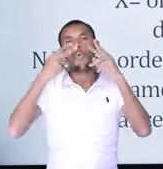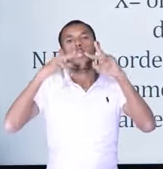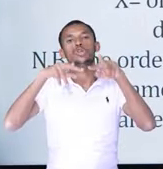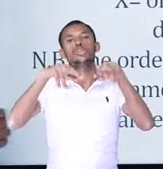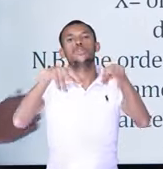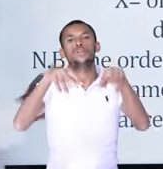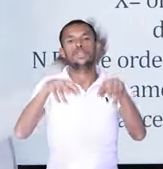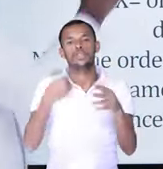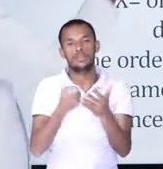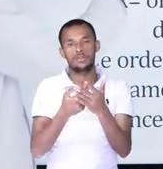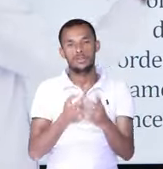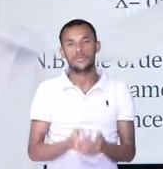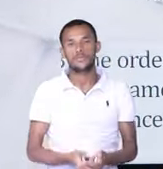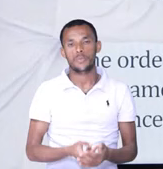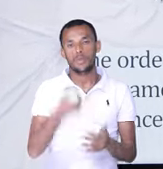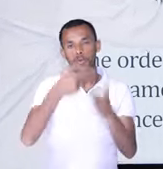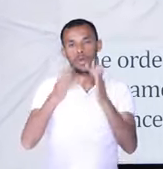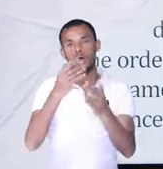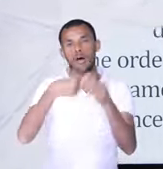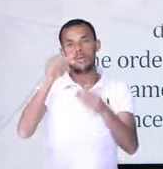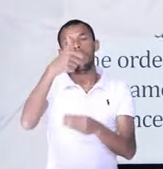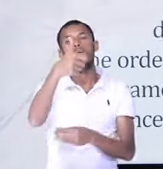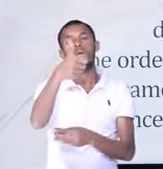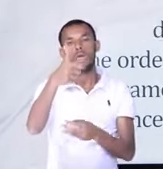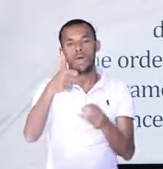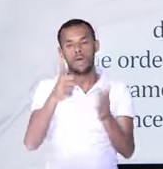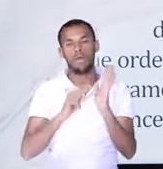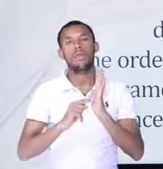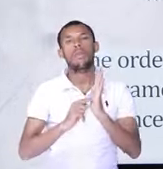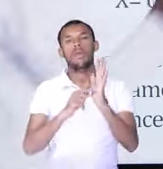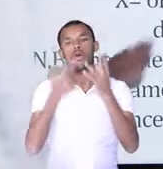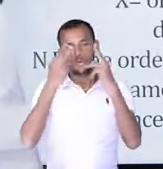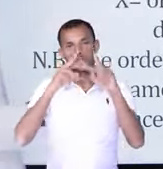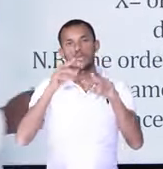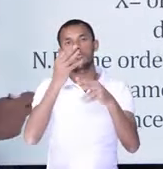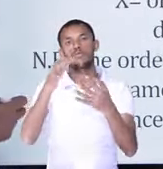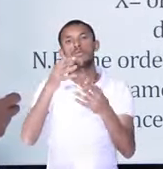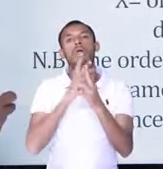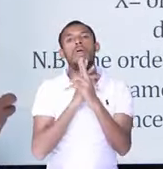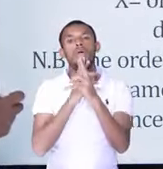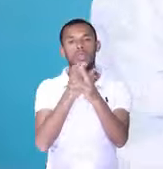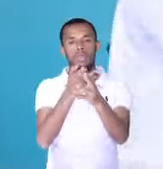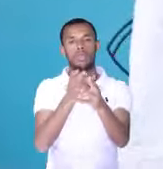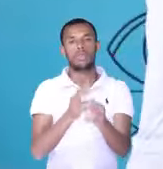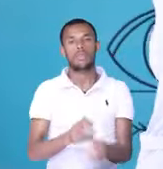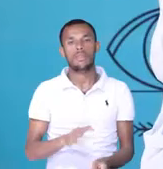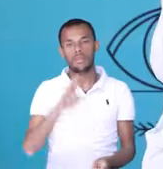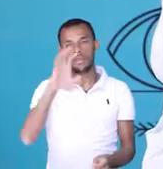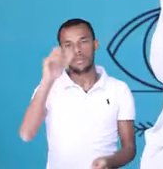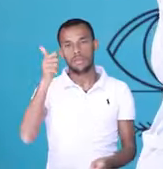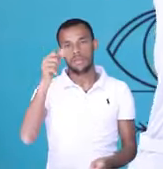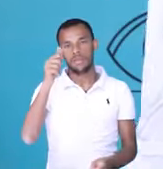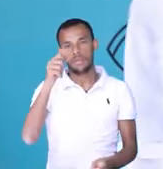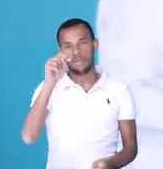concentration. What about A? In this case, A indicates the concentration of the reactants. Another